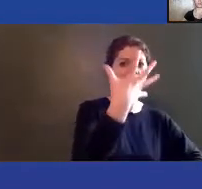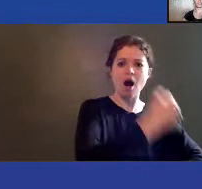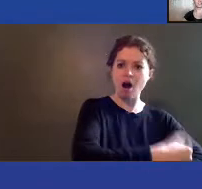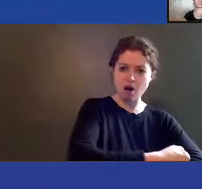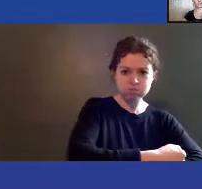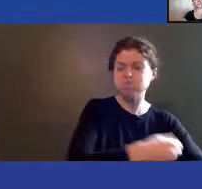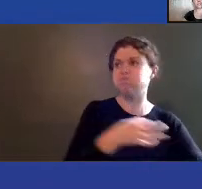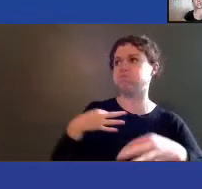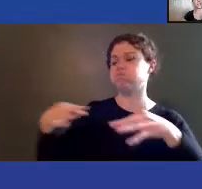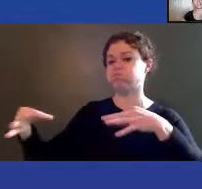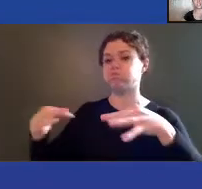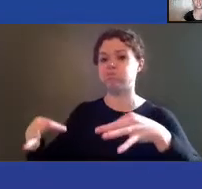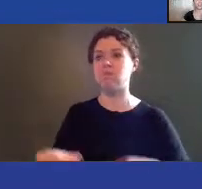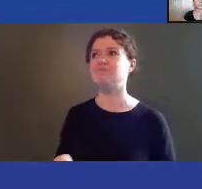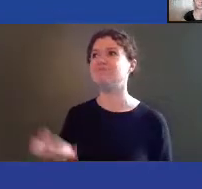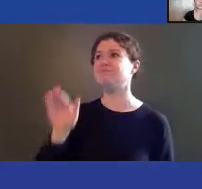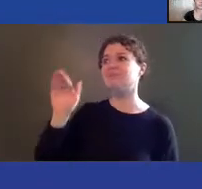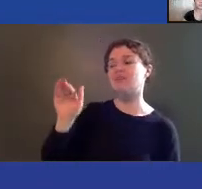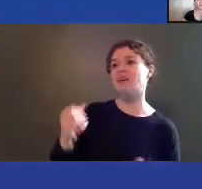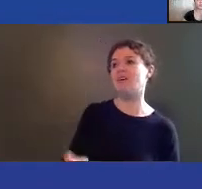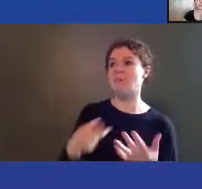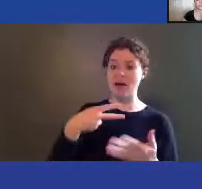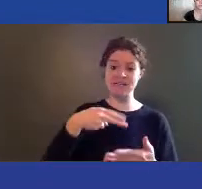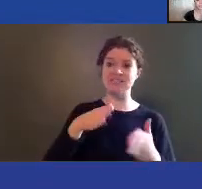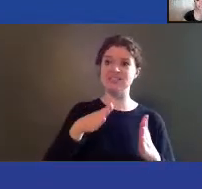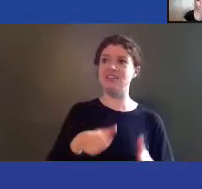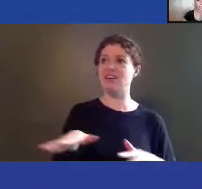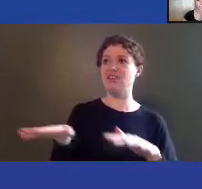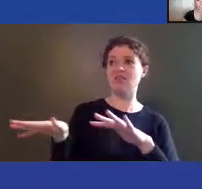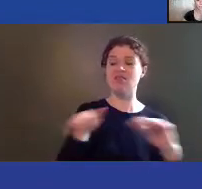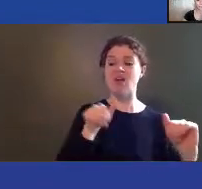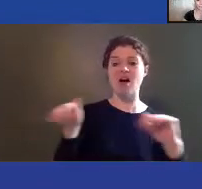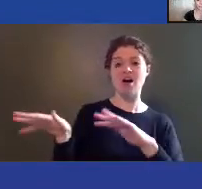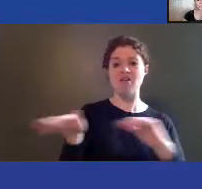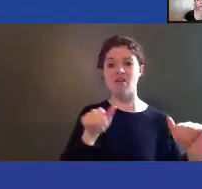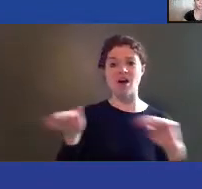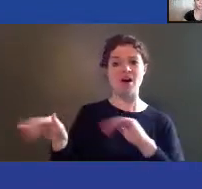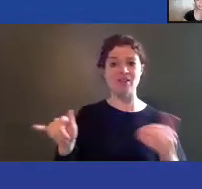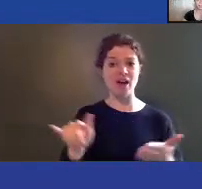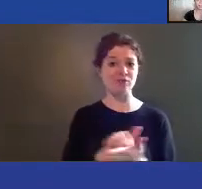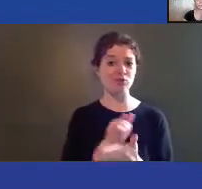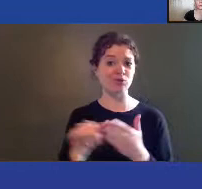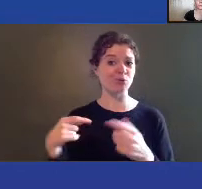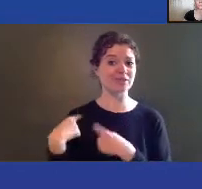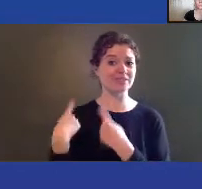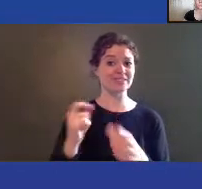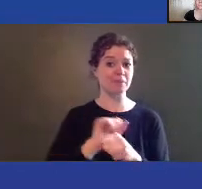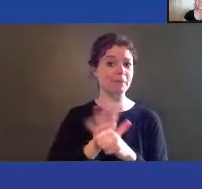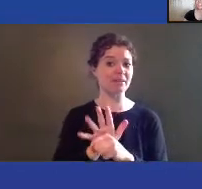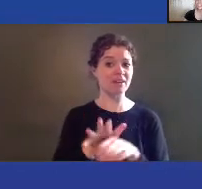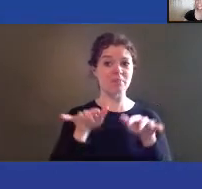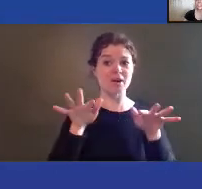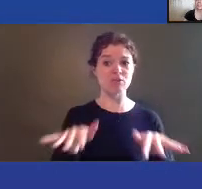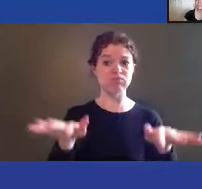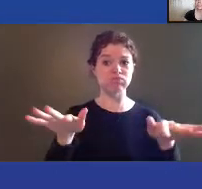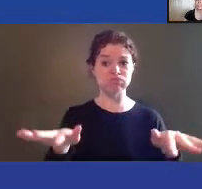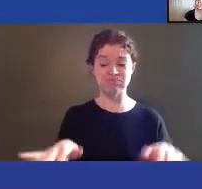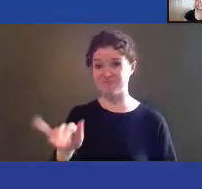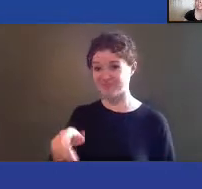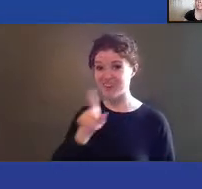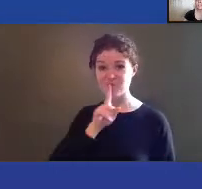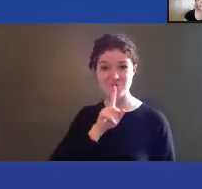couldn't afford to live in New York City in an uncertain economic climate during the pandemic. I know that's happened to a lot of people. And these